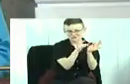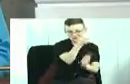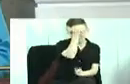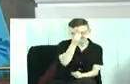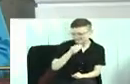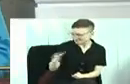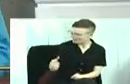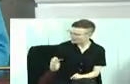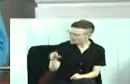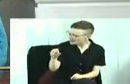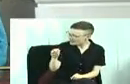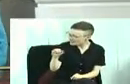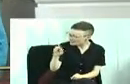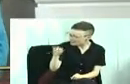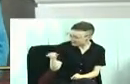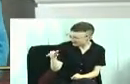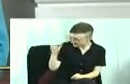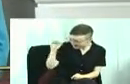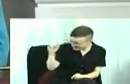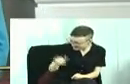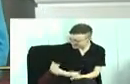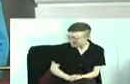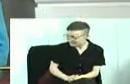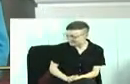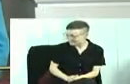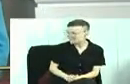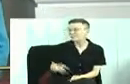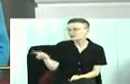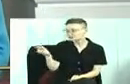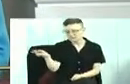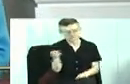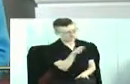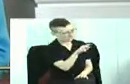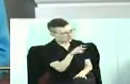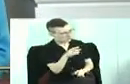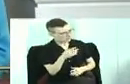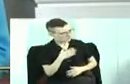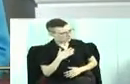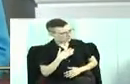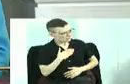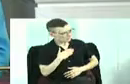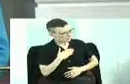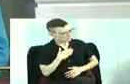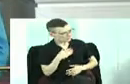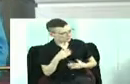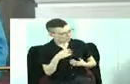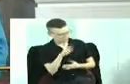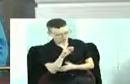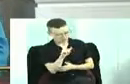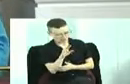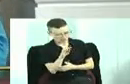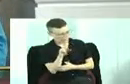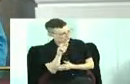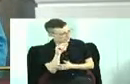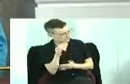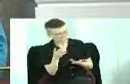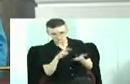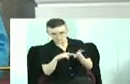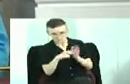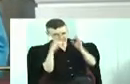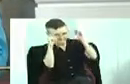"Mary." She turned to him and said, "Rabboni," which means teacher. Jesus then